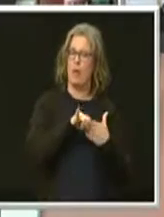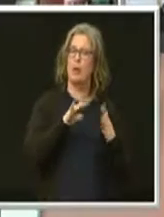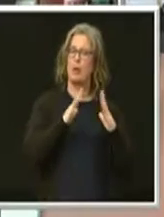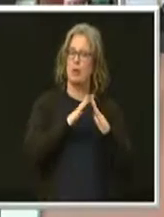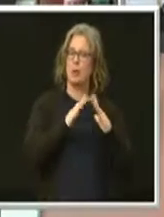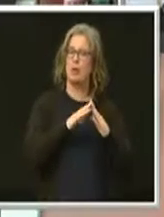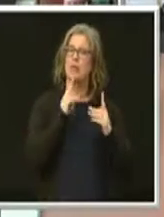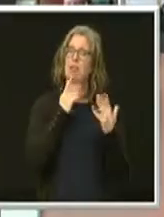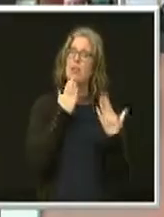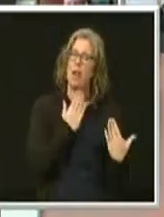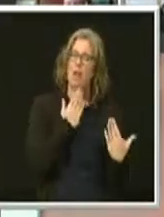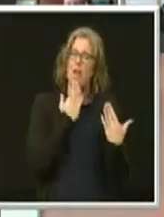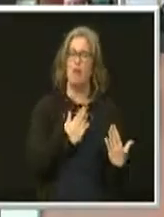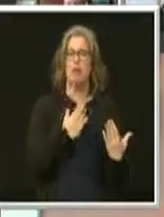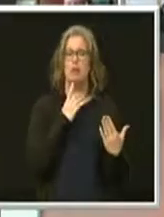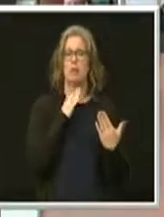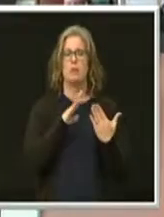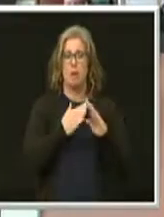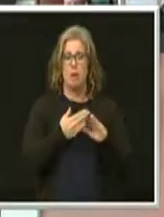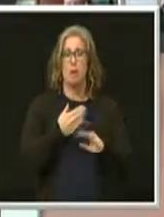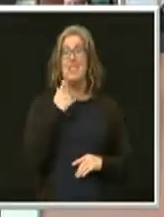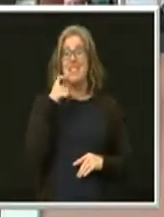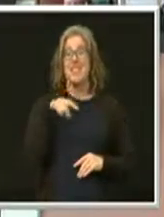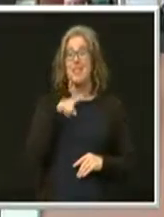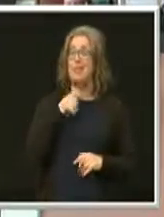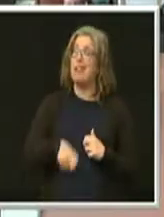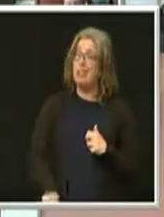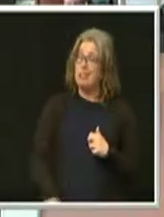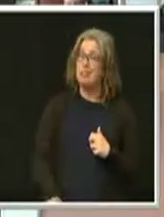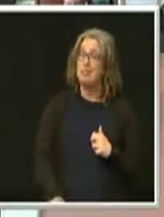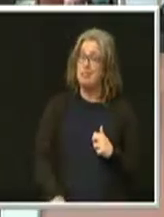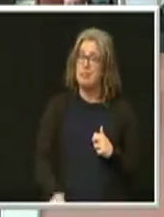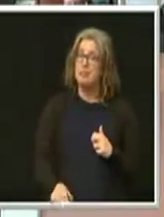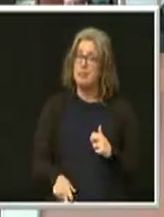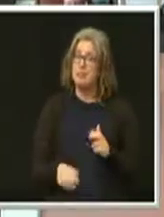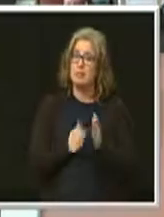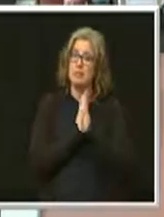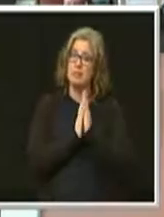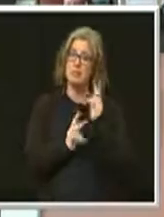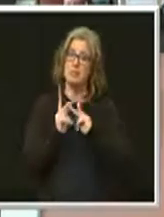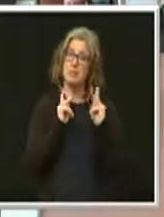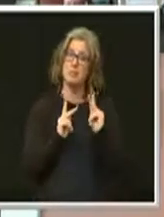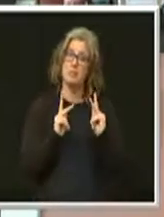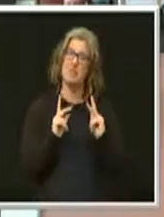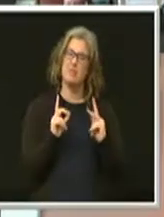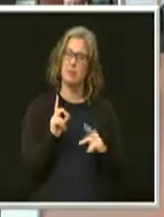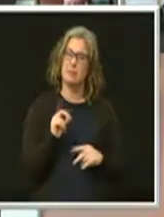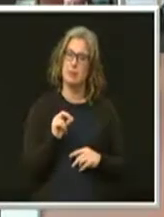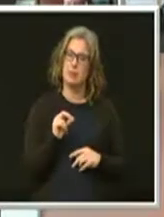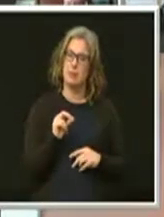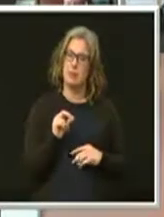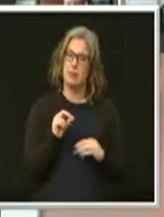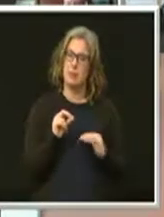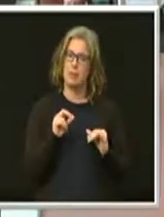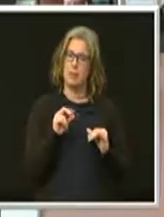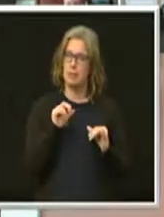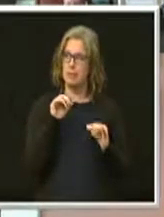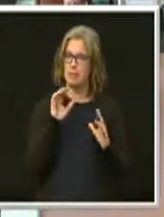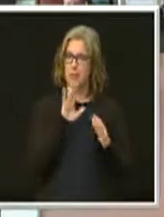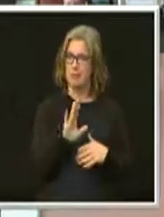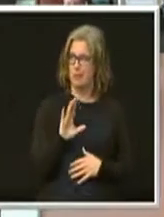And I'm very grateful to the community because these are tough times. And we're asking people to do unparalleled things in terms